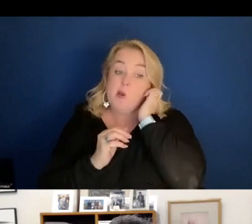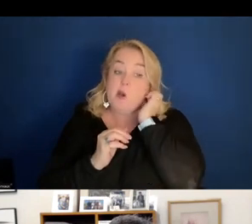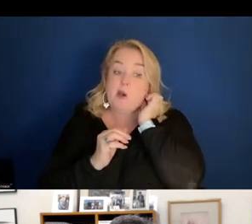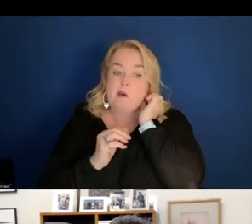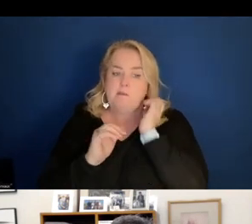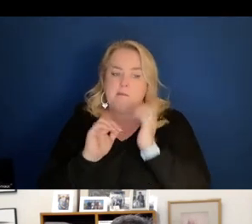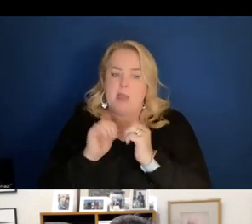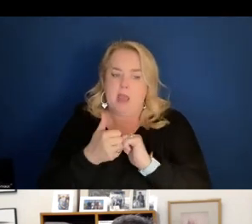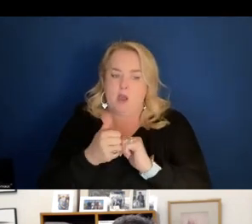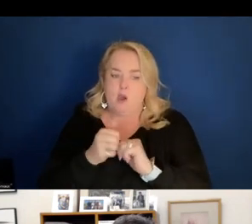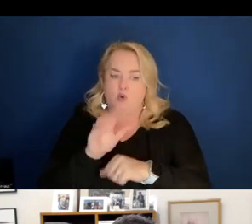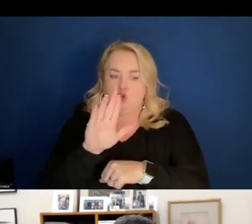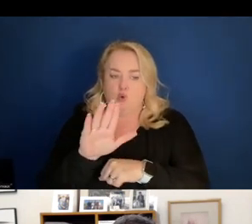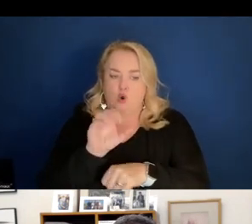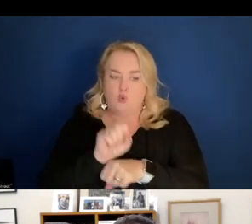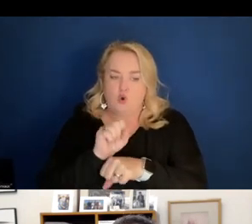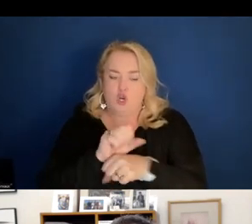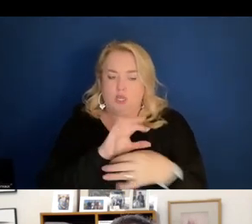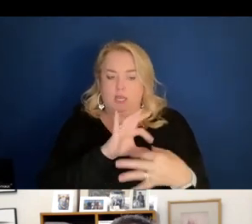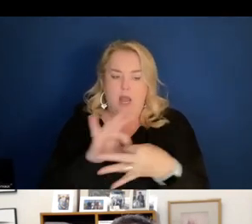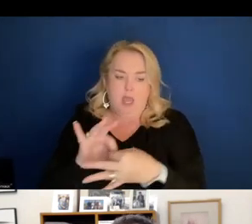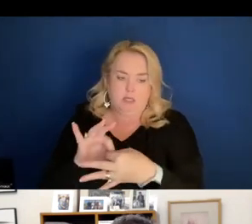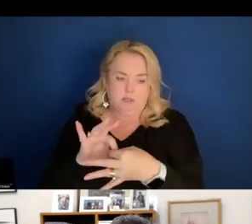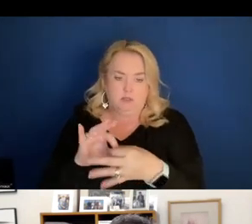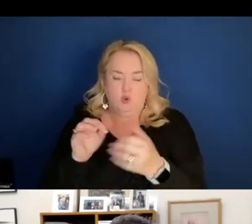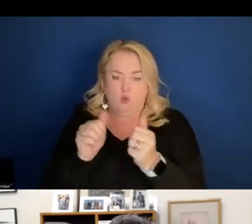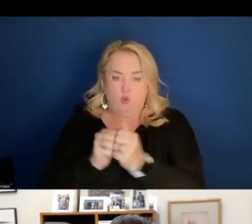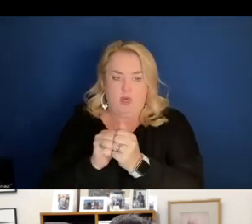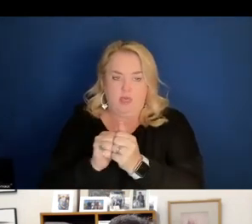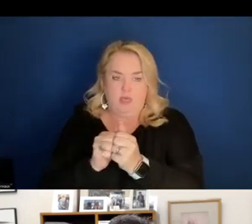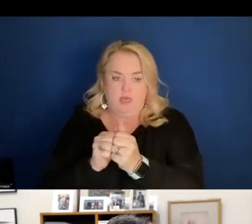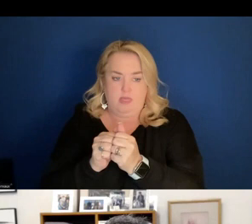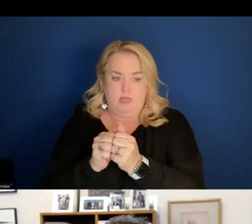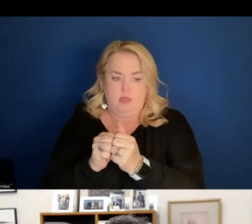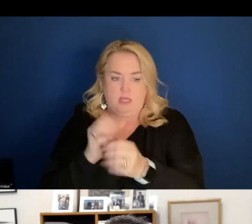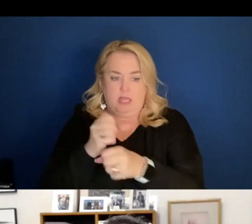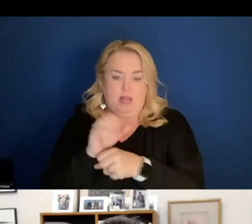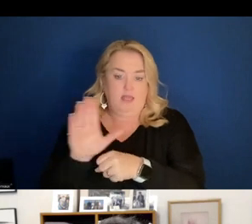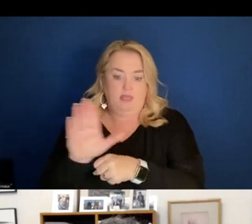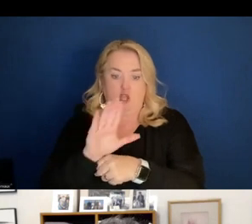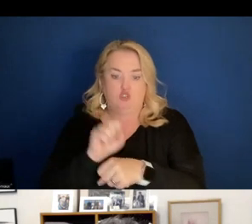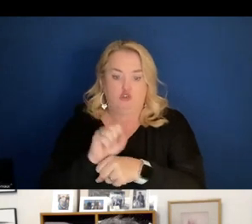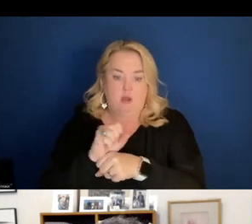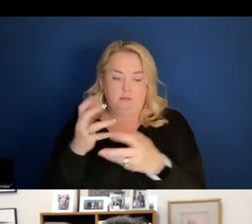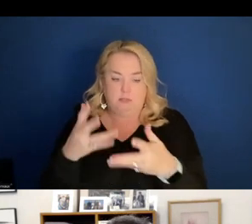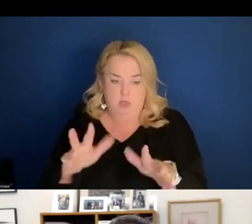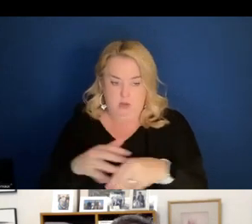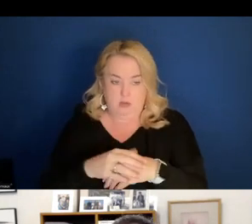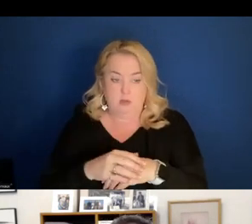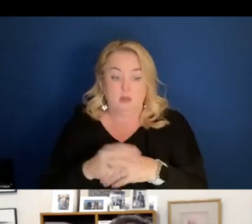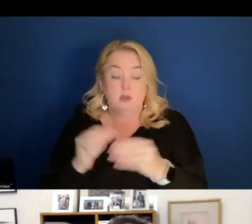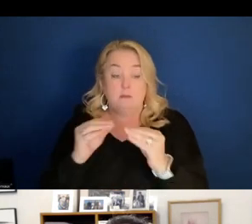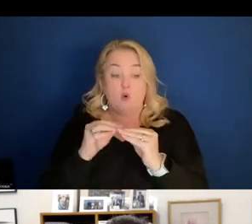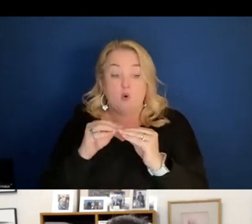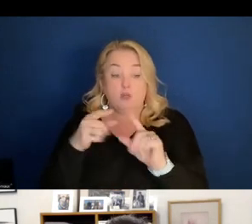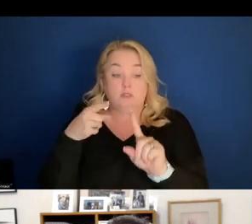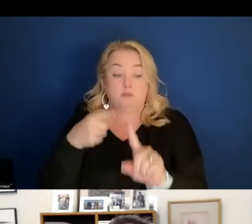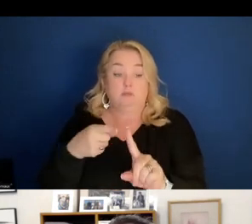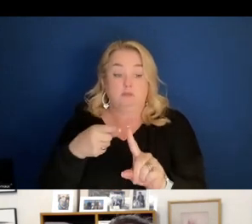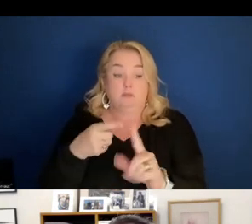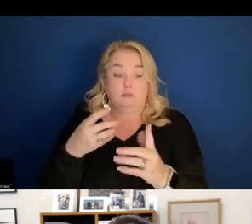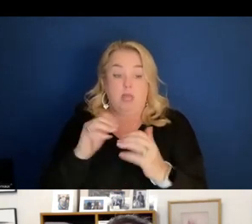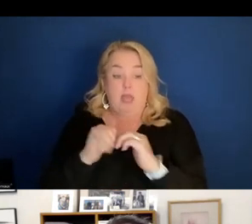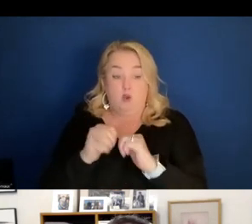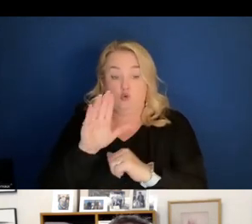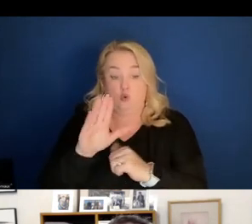How can your work connect to or be part of them getting their job done? And then more specifically, sort of how might your program